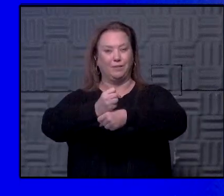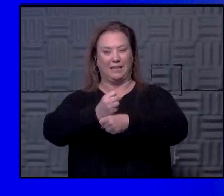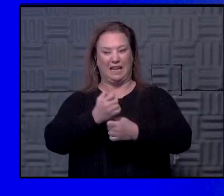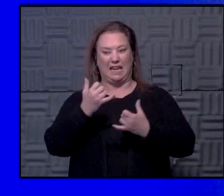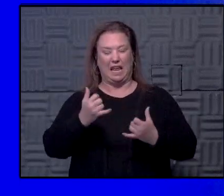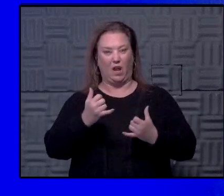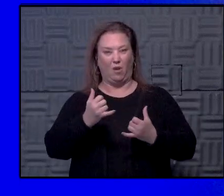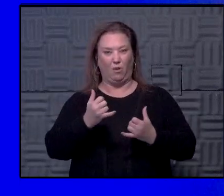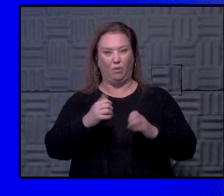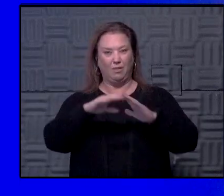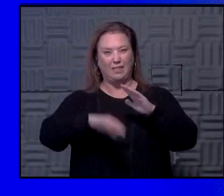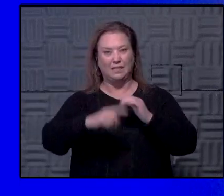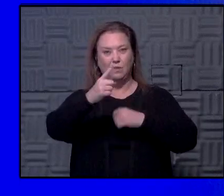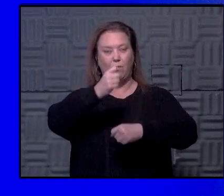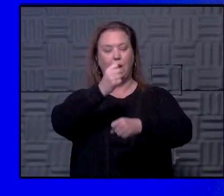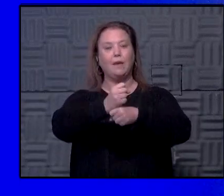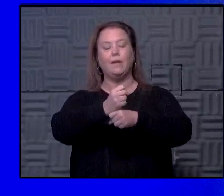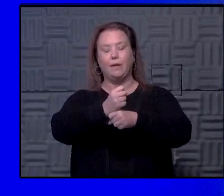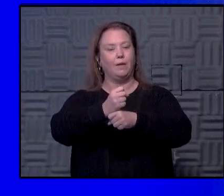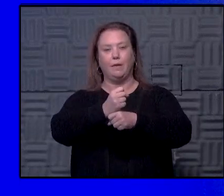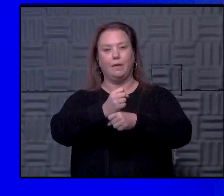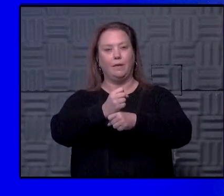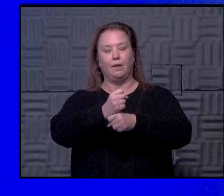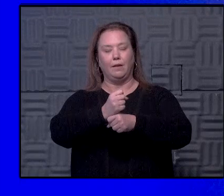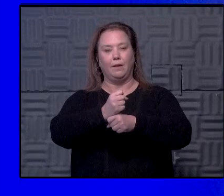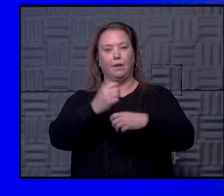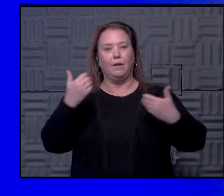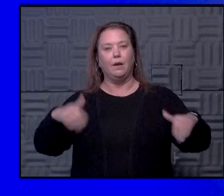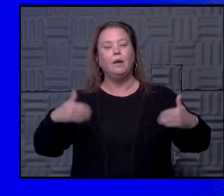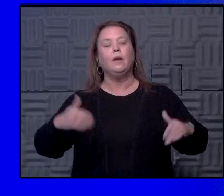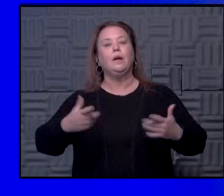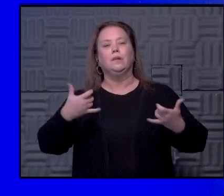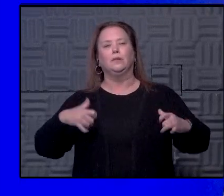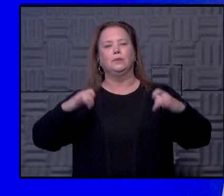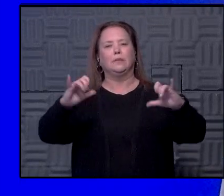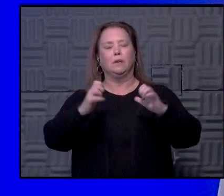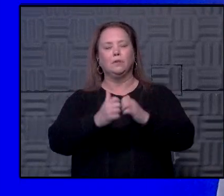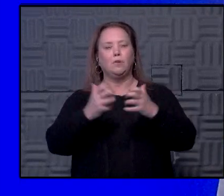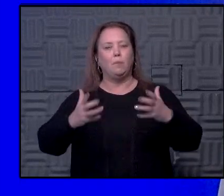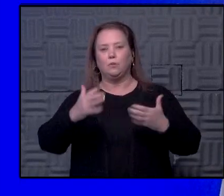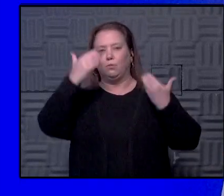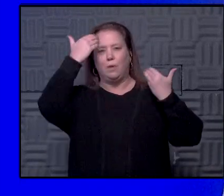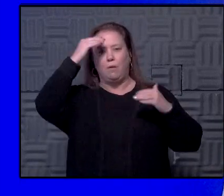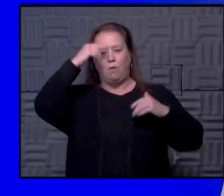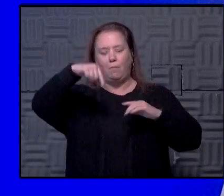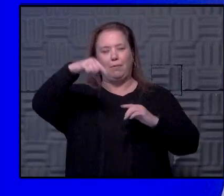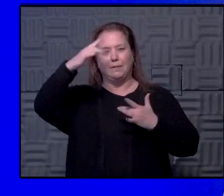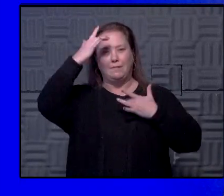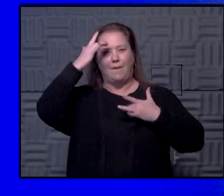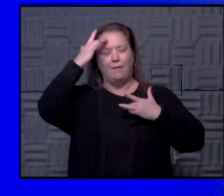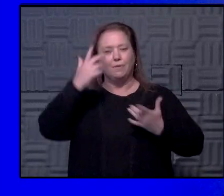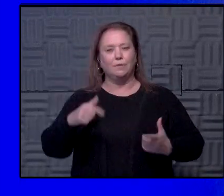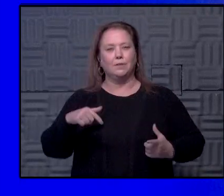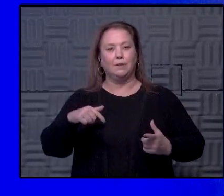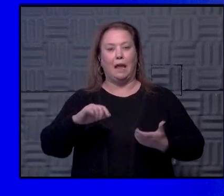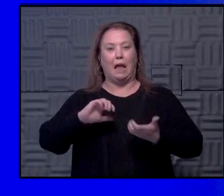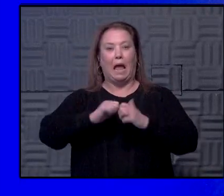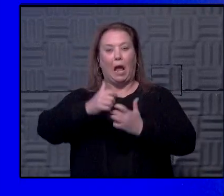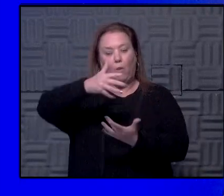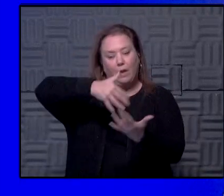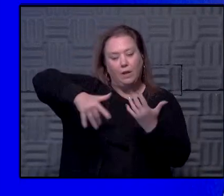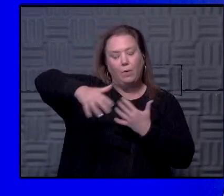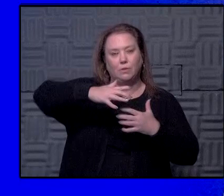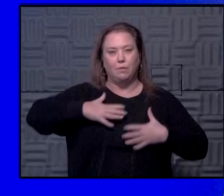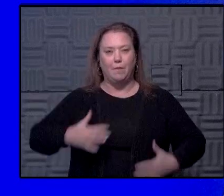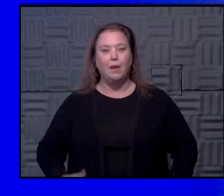we're now looking at doing that in less than a year, is just absolutely remarkable. But there's still so much that we don't know about this virus, how it interacts with the